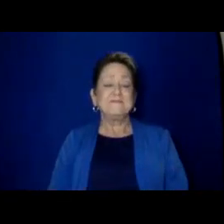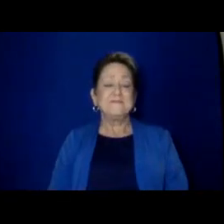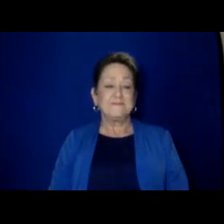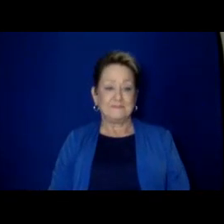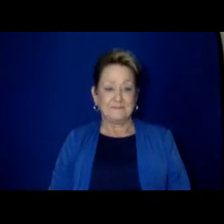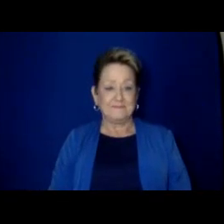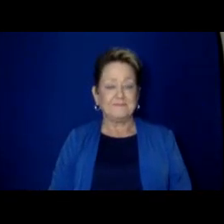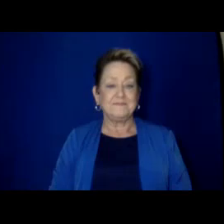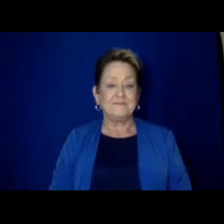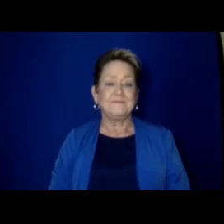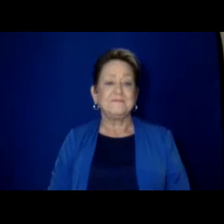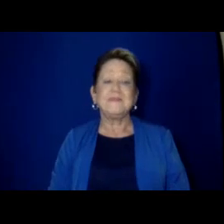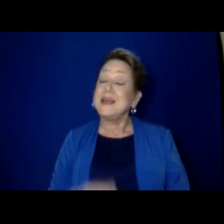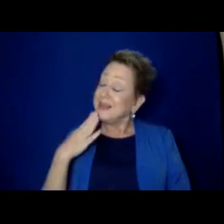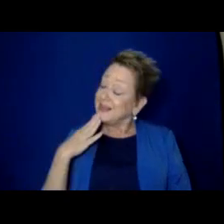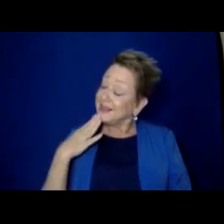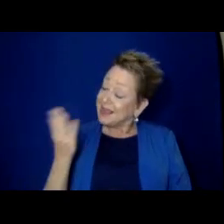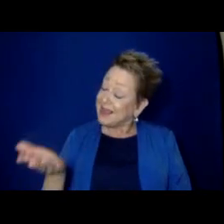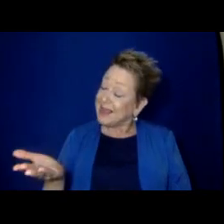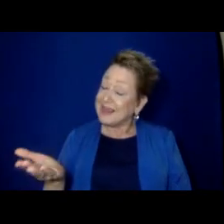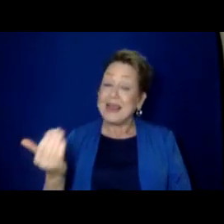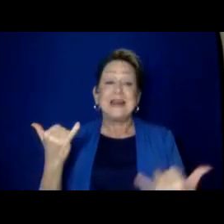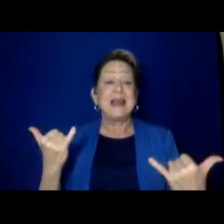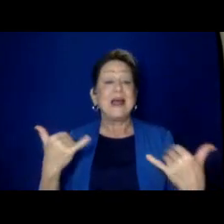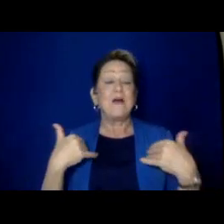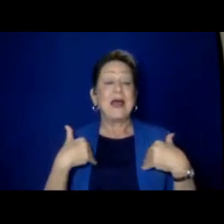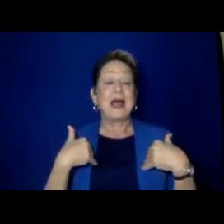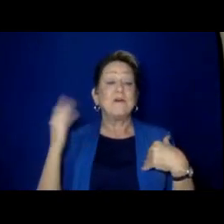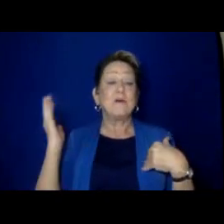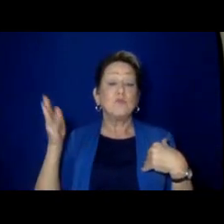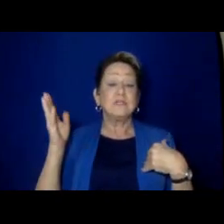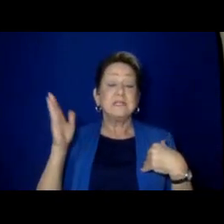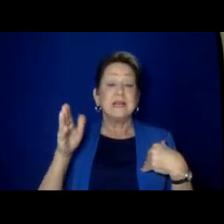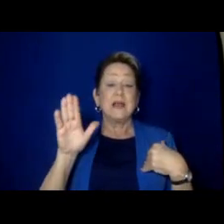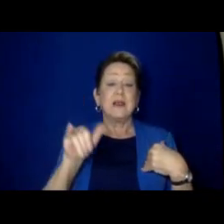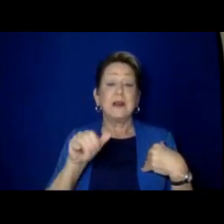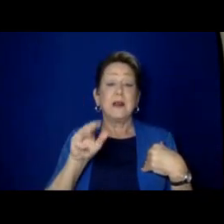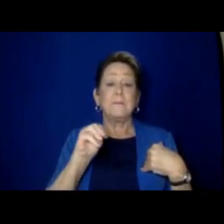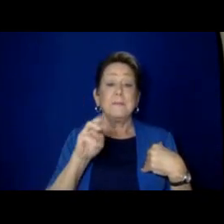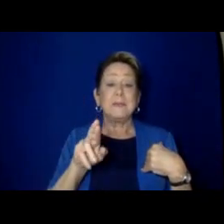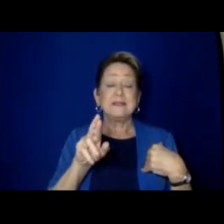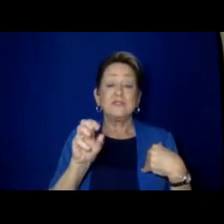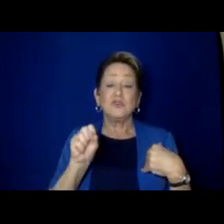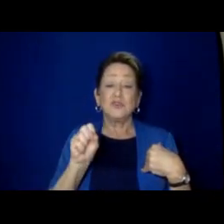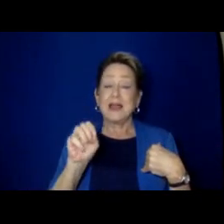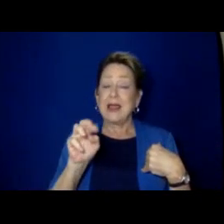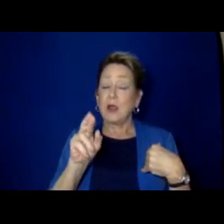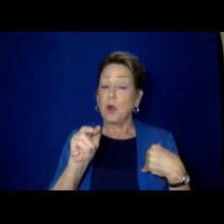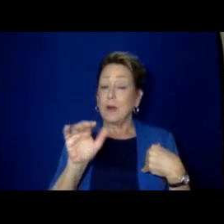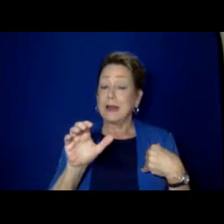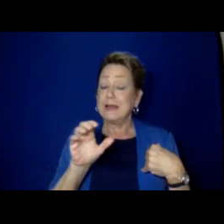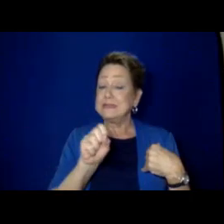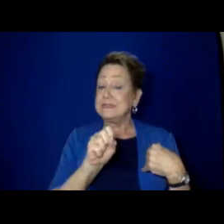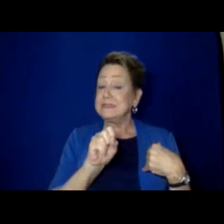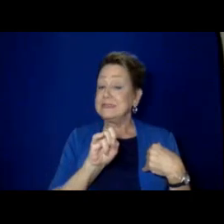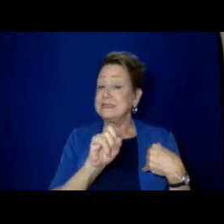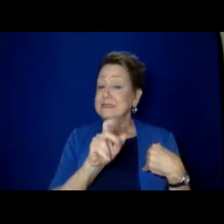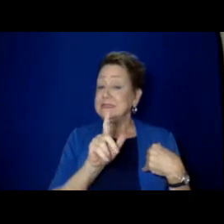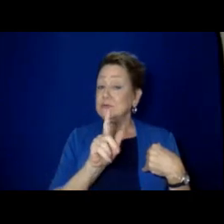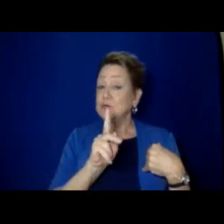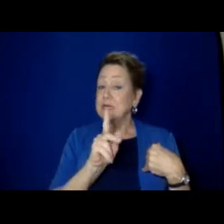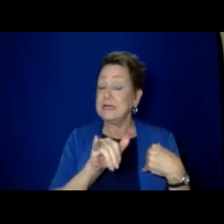All right. Thank you. Thank you, Mr. Satra. We will now have a presentation by Mr. Eric Bilski on an